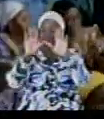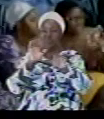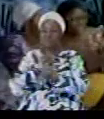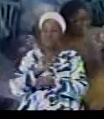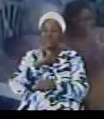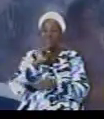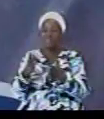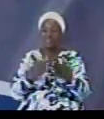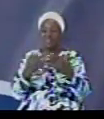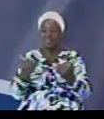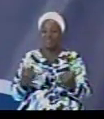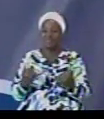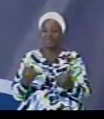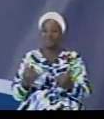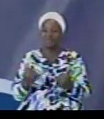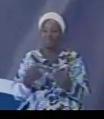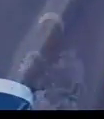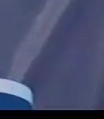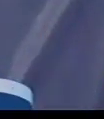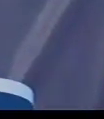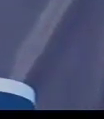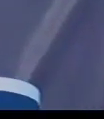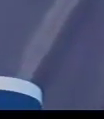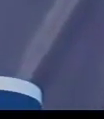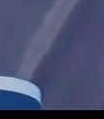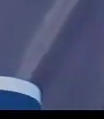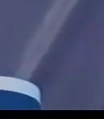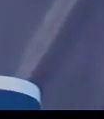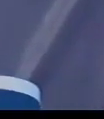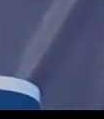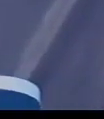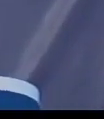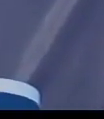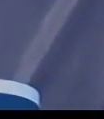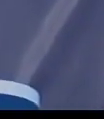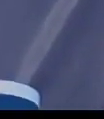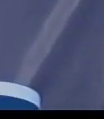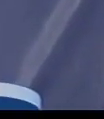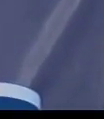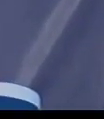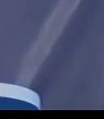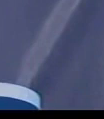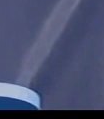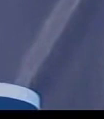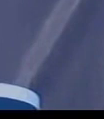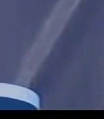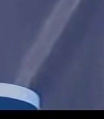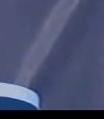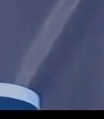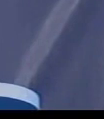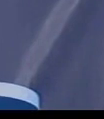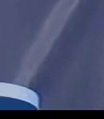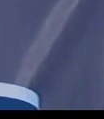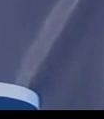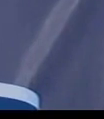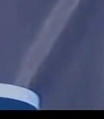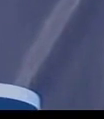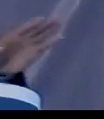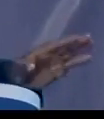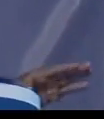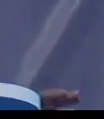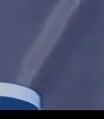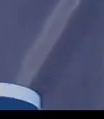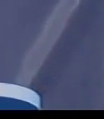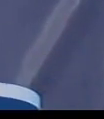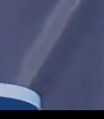already. Check it out. It's time for you to triumph. Tonight is a night of triumphing over all